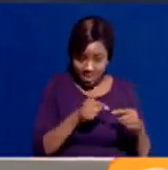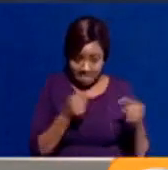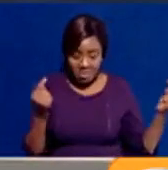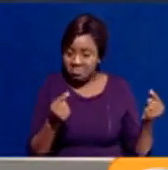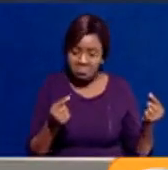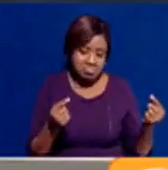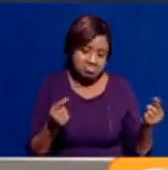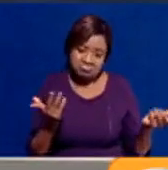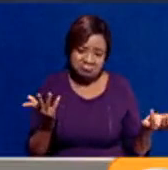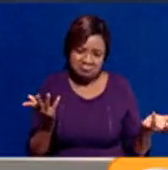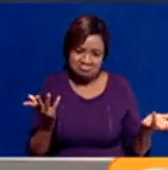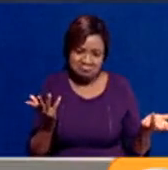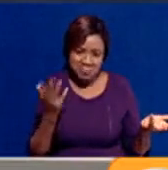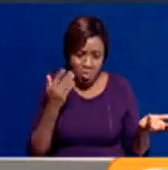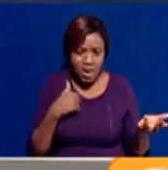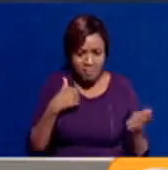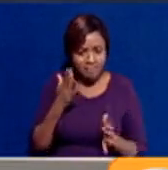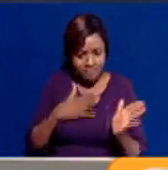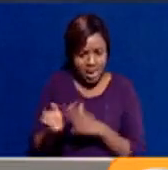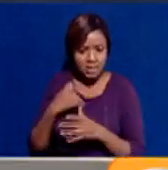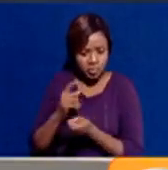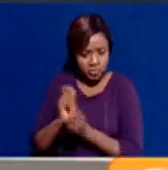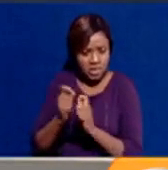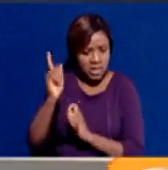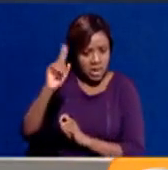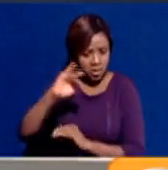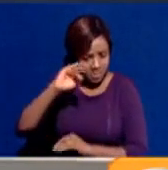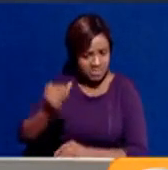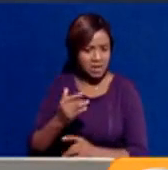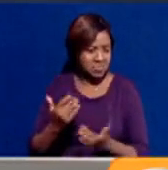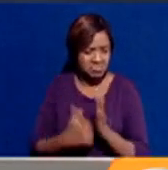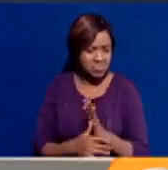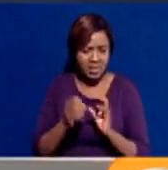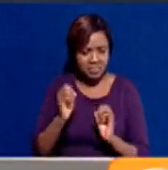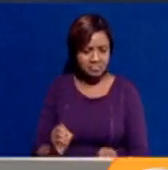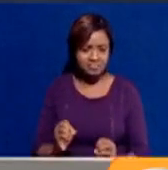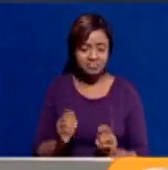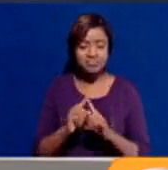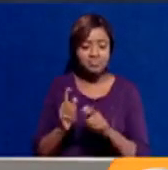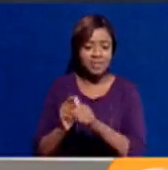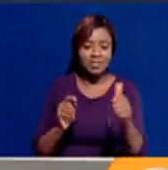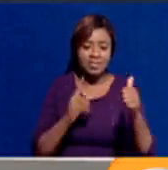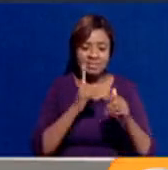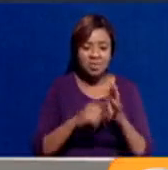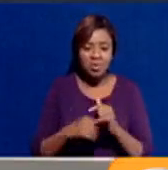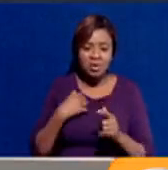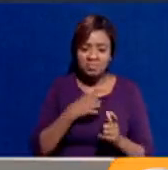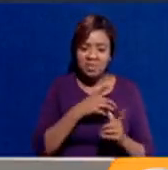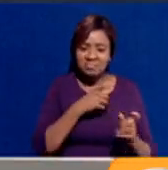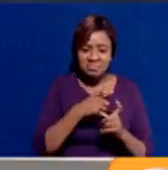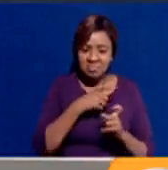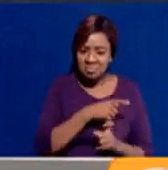planned reforms in Nairobi City. The government instead blamed those he termed as detractors, the governor, I should